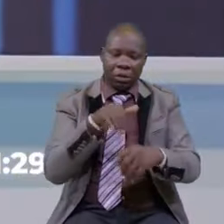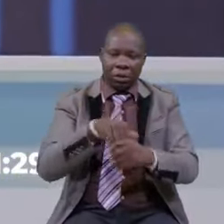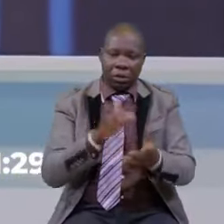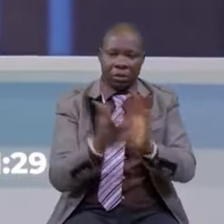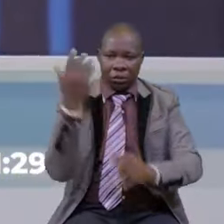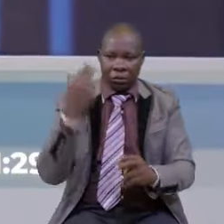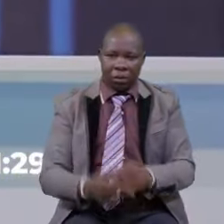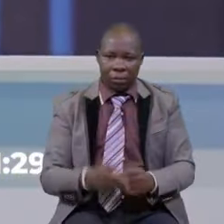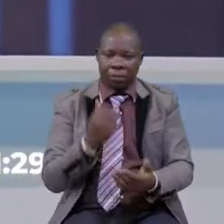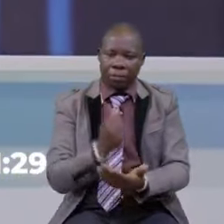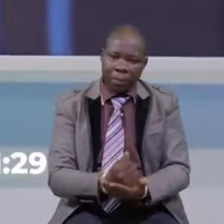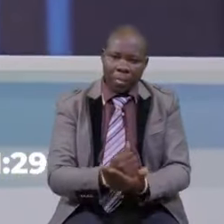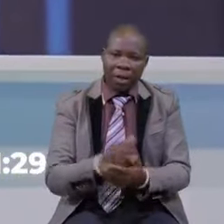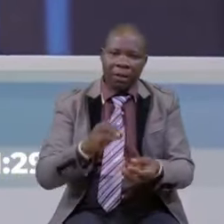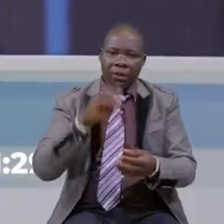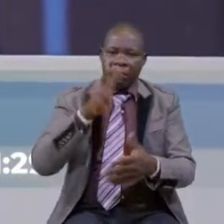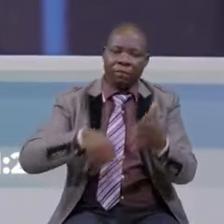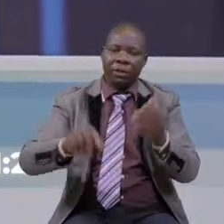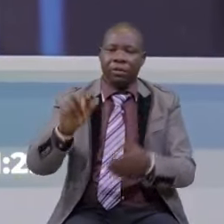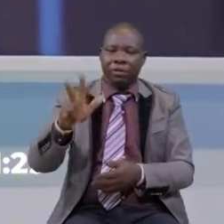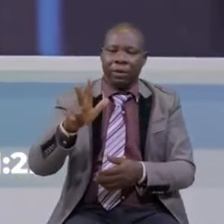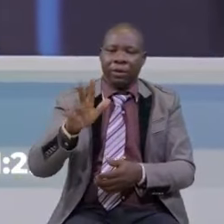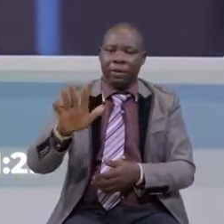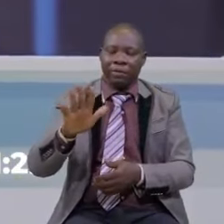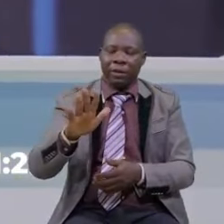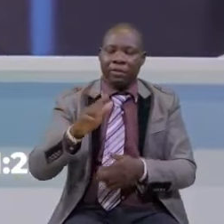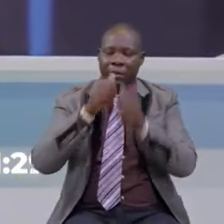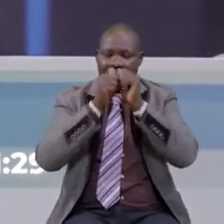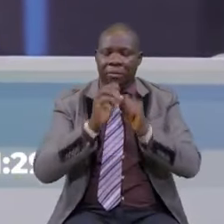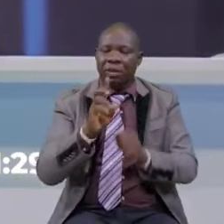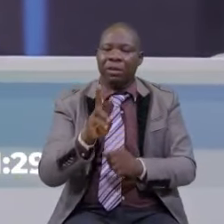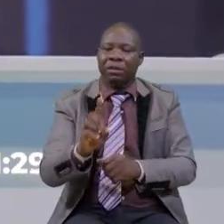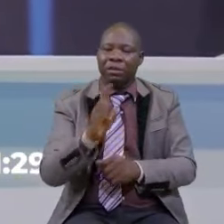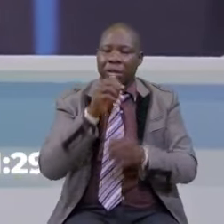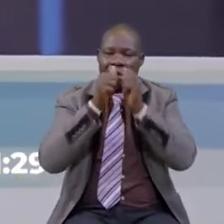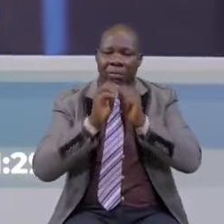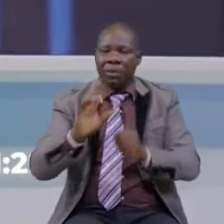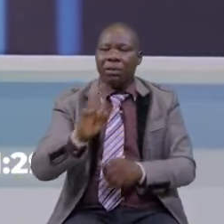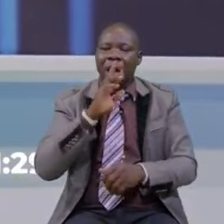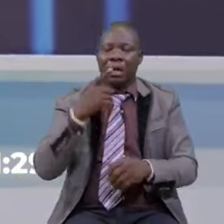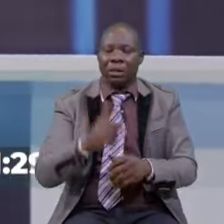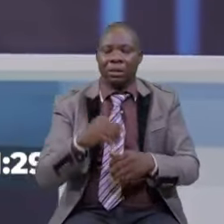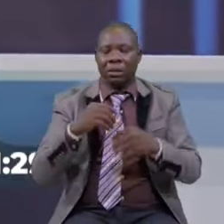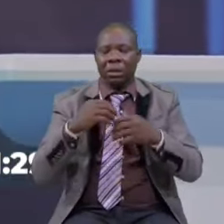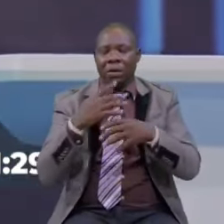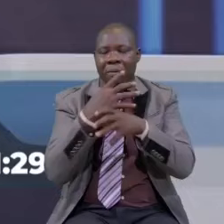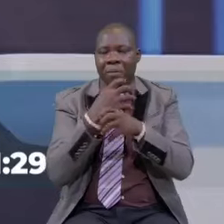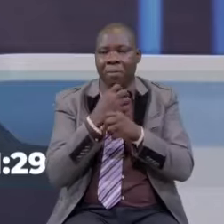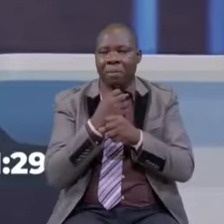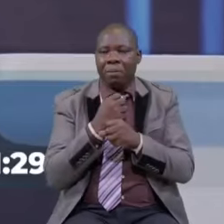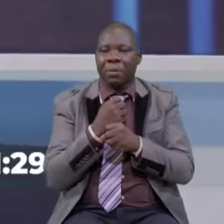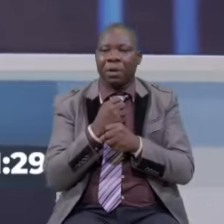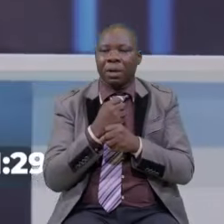Verse 5, blessed are the meek. Blessed are the meek. Oh, they say, the days of